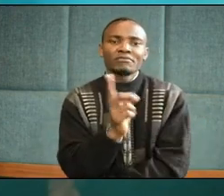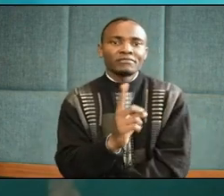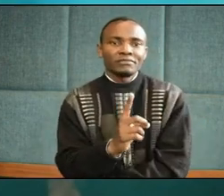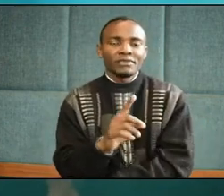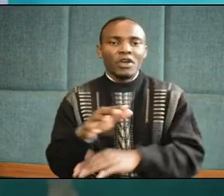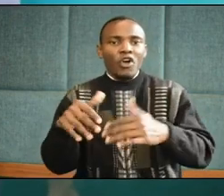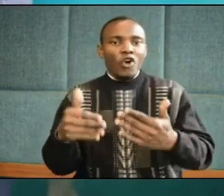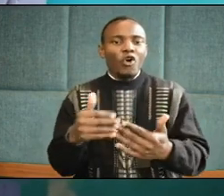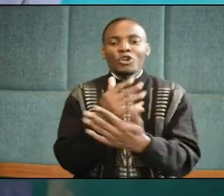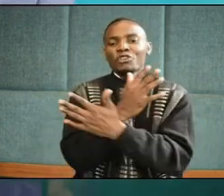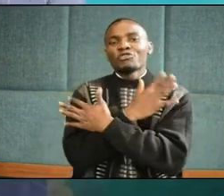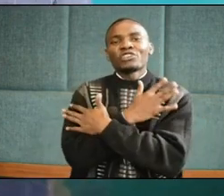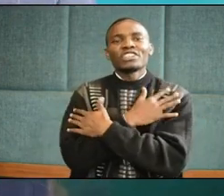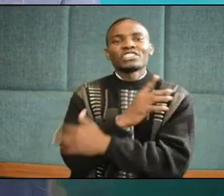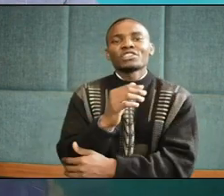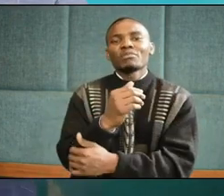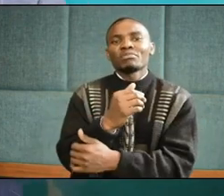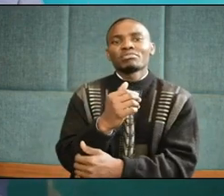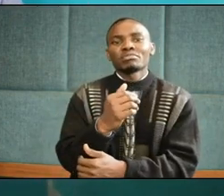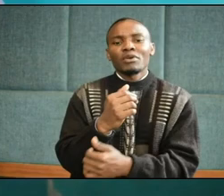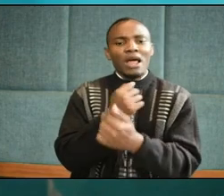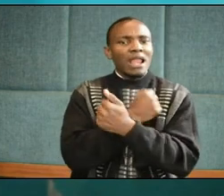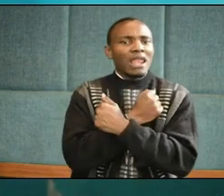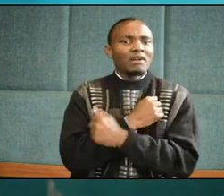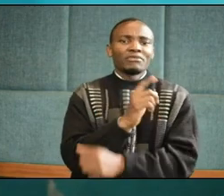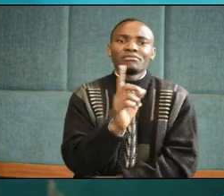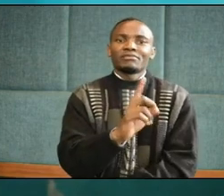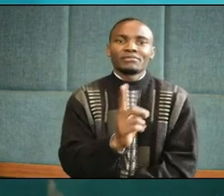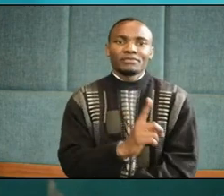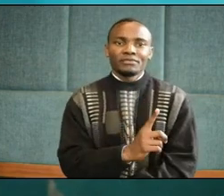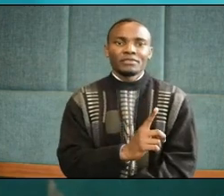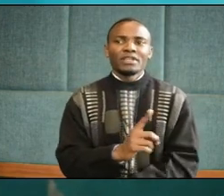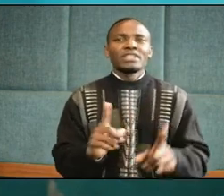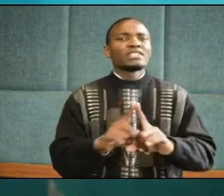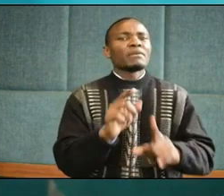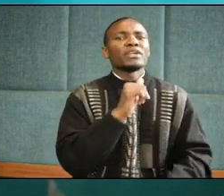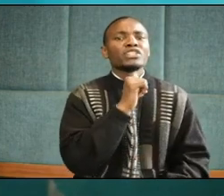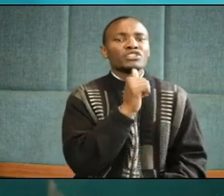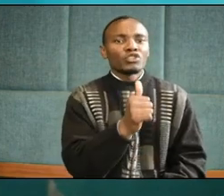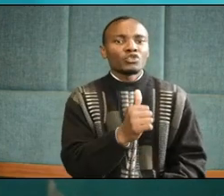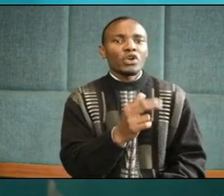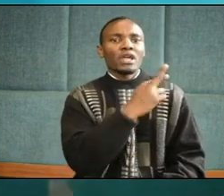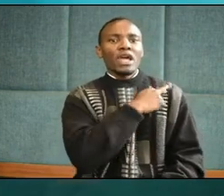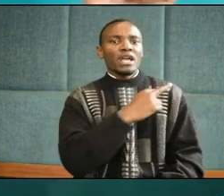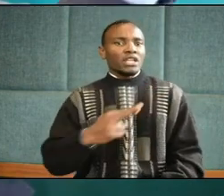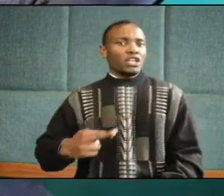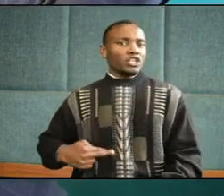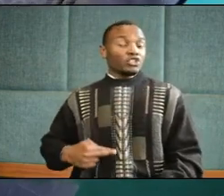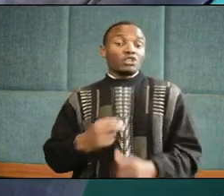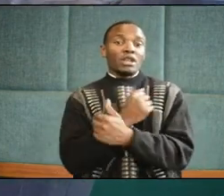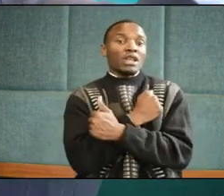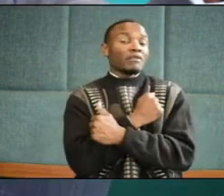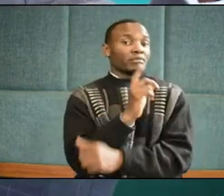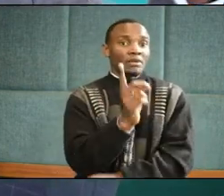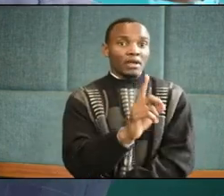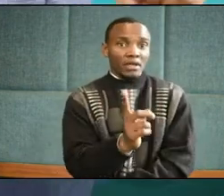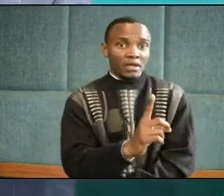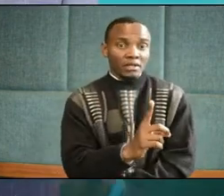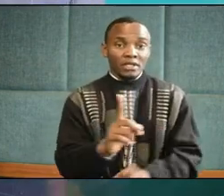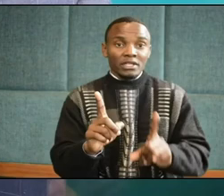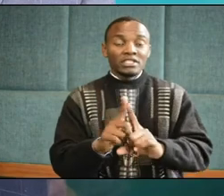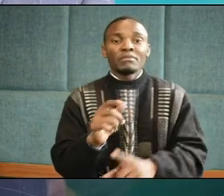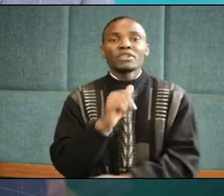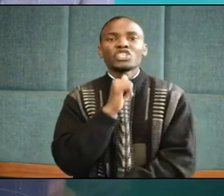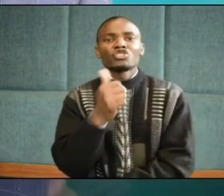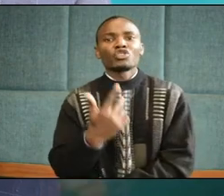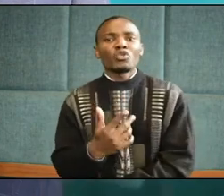neither the friendship love. It is not even denominational love. It is not the